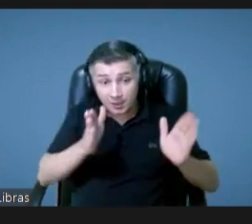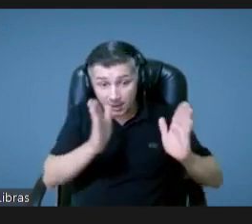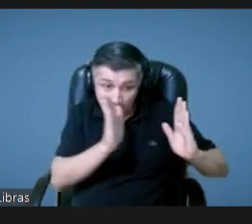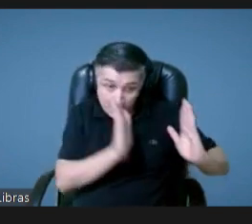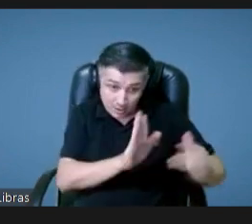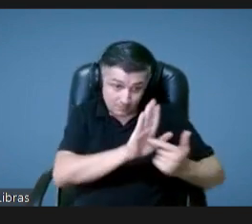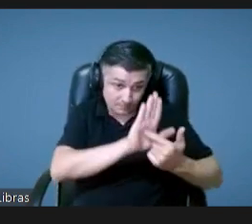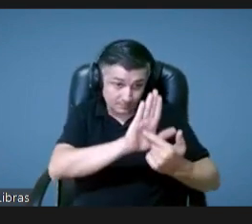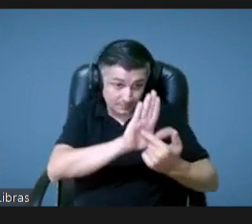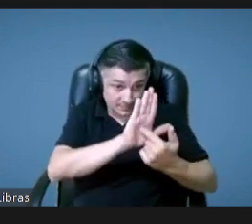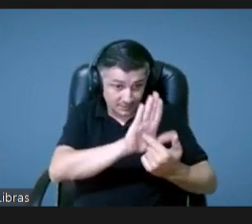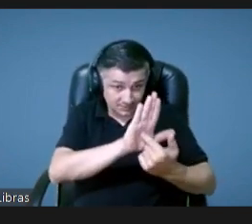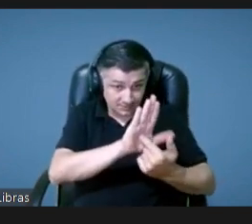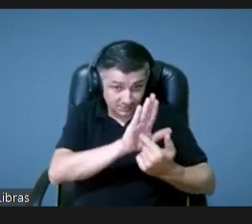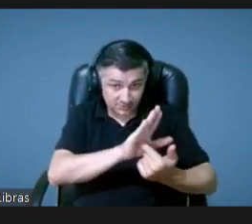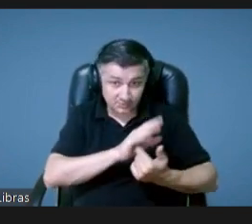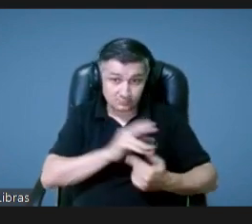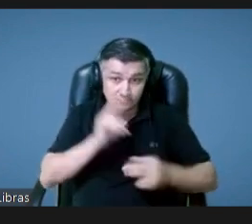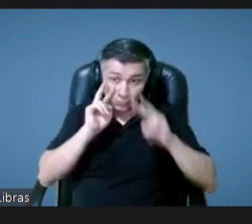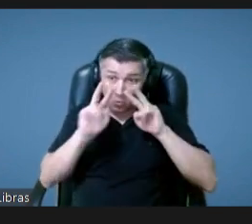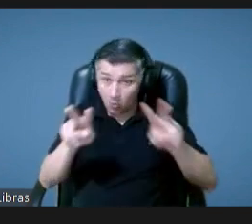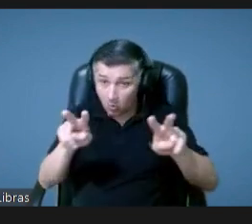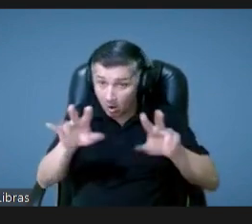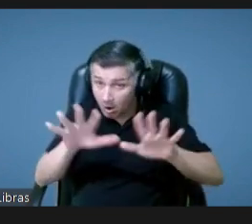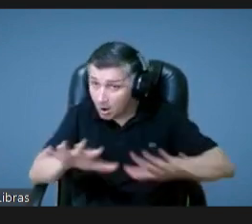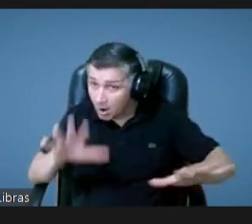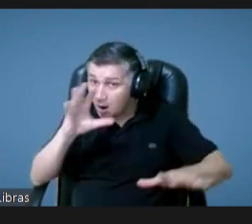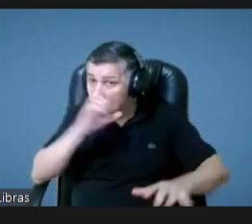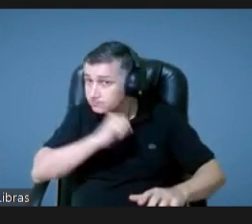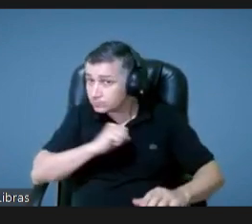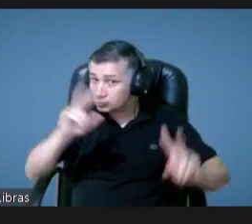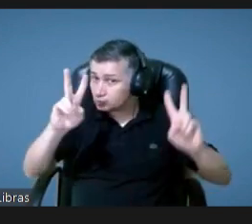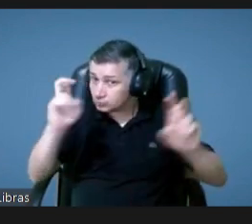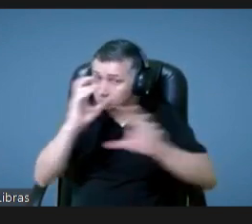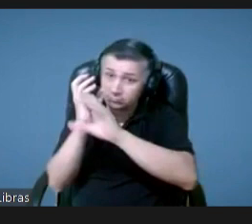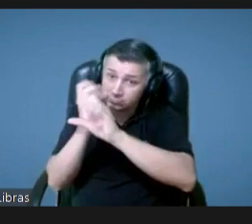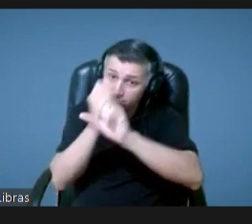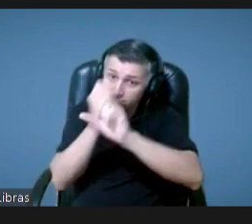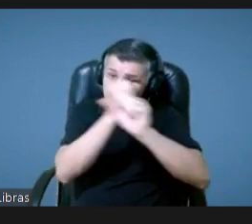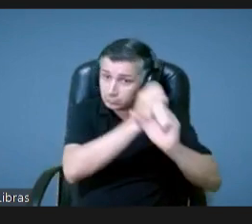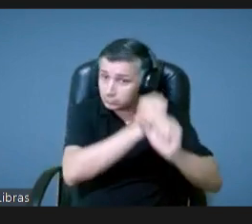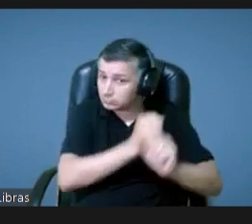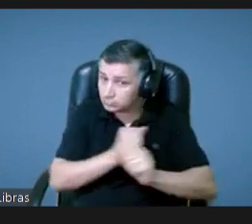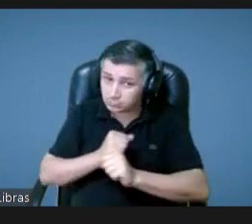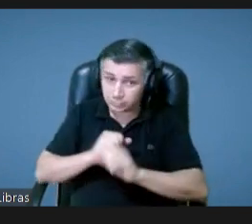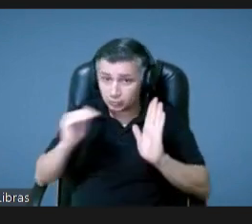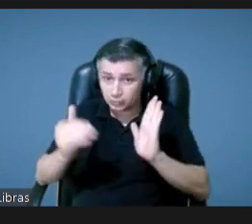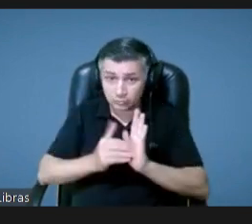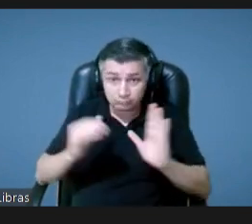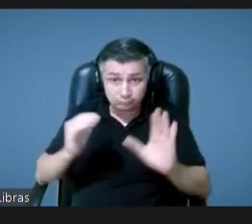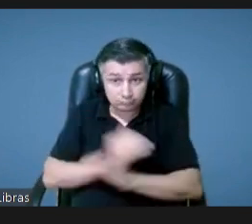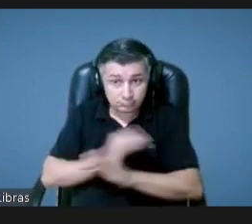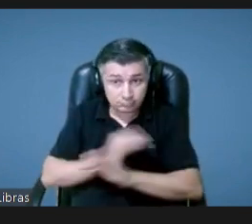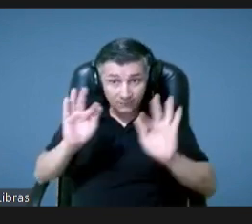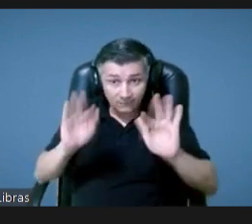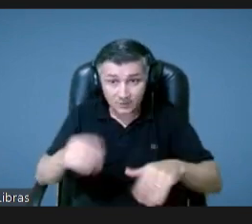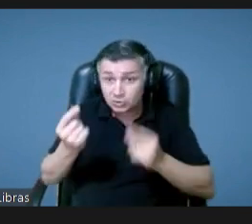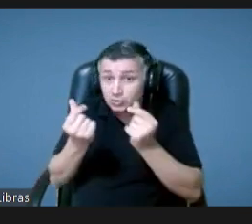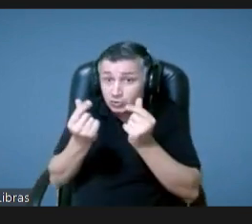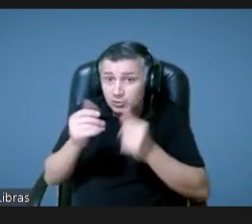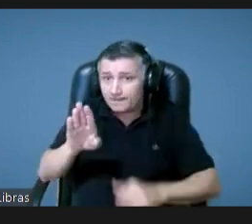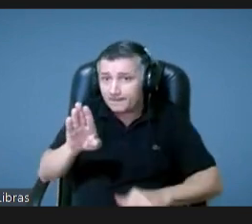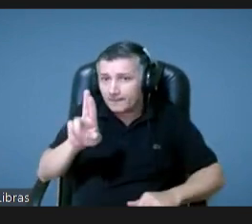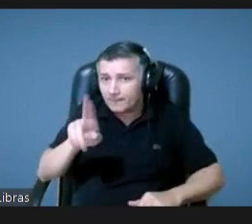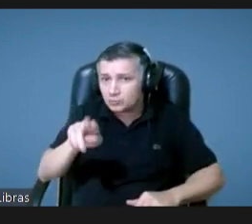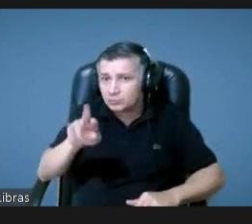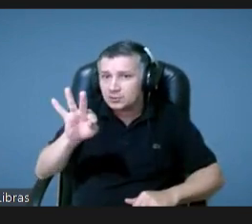And with this, I complete this part of our presentation by looking at the consolidated results